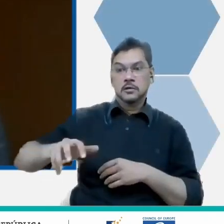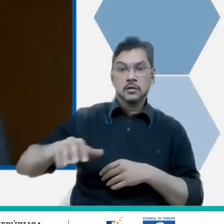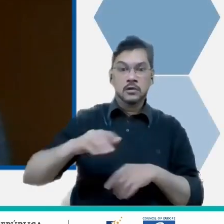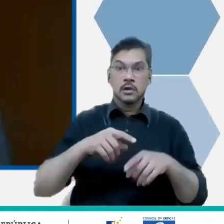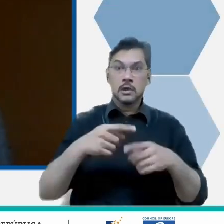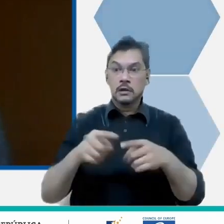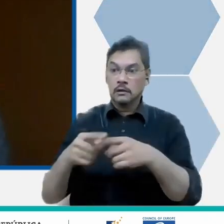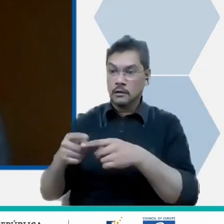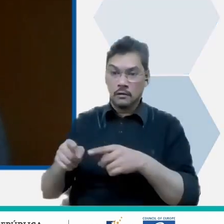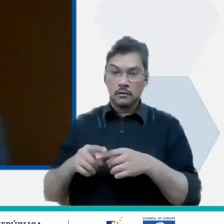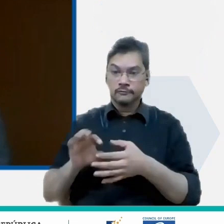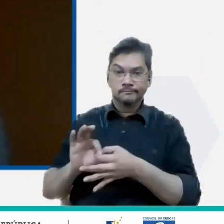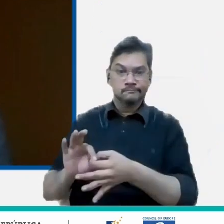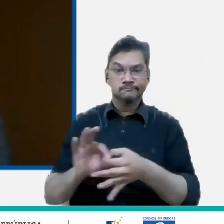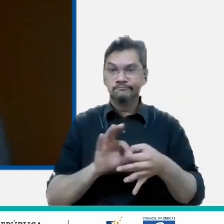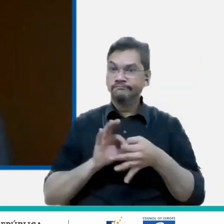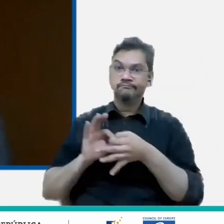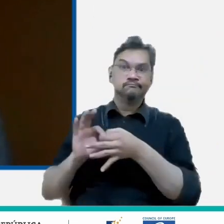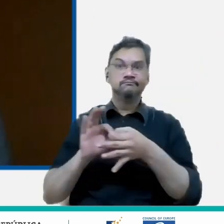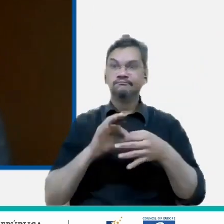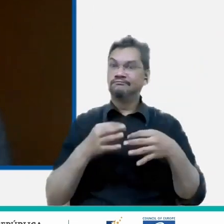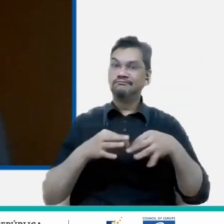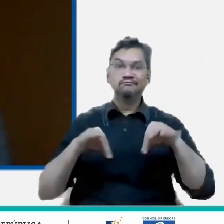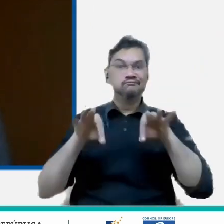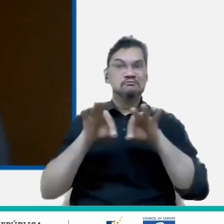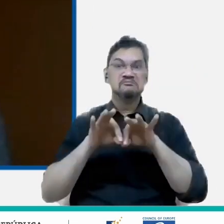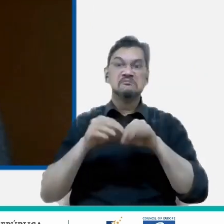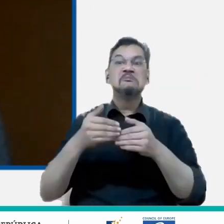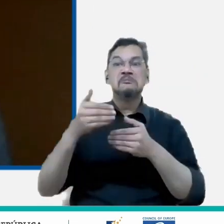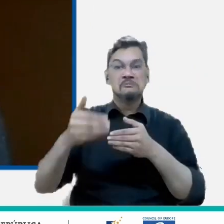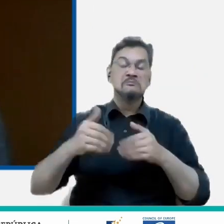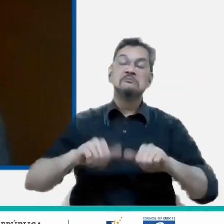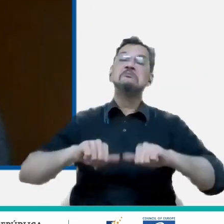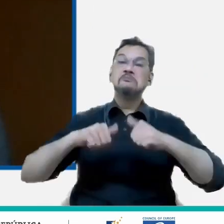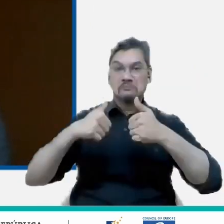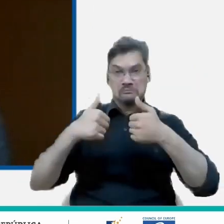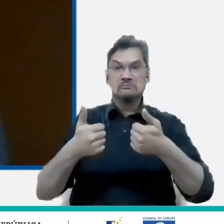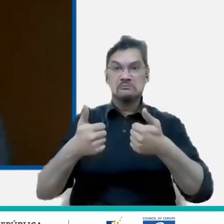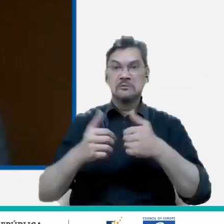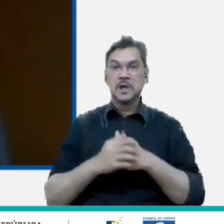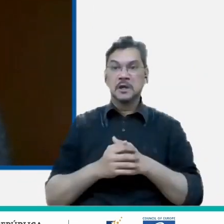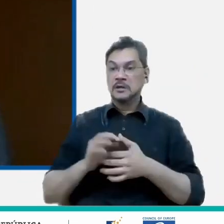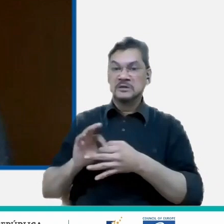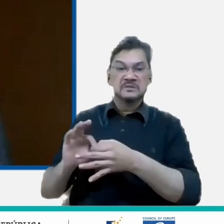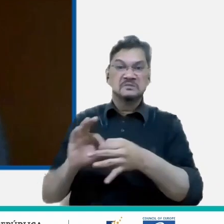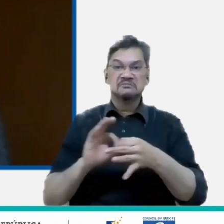succeed. And this is not only my personal opinion and the personal of expert community.